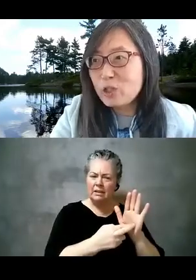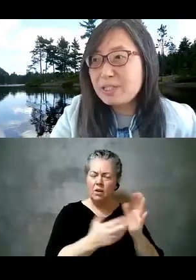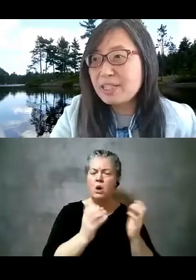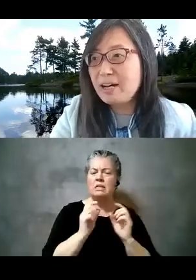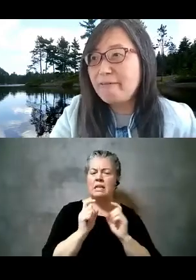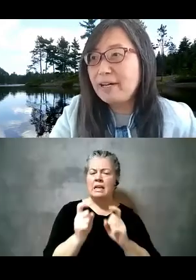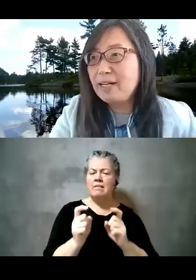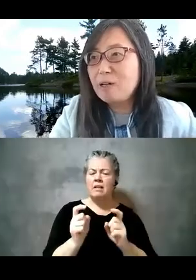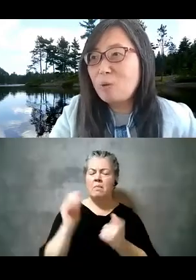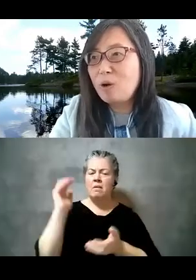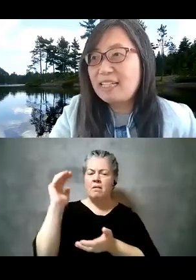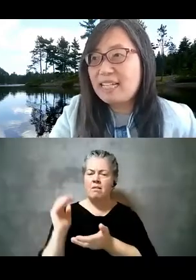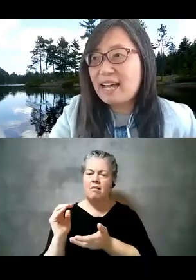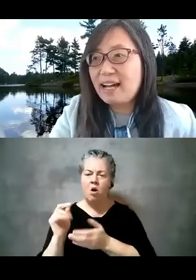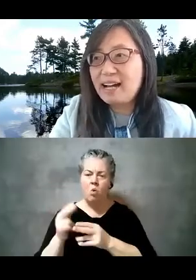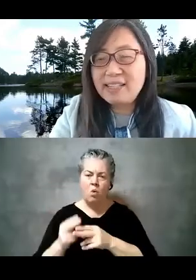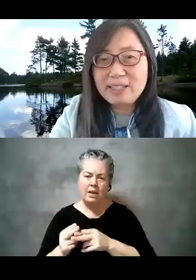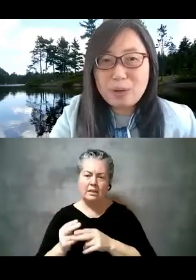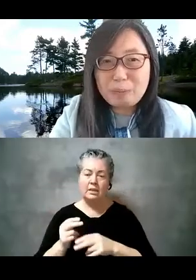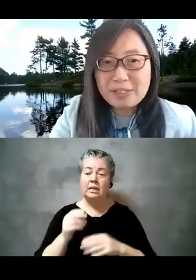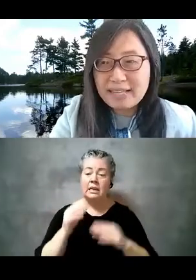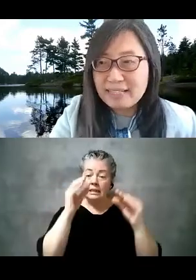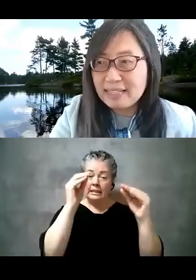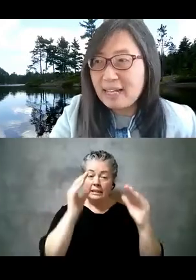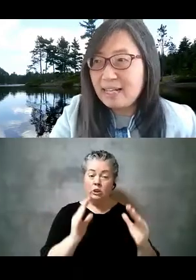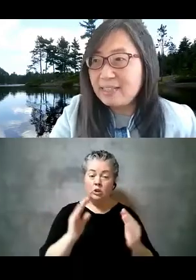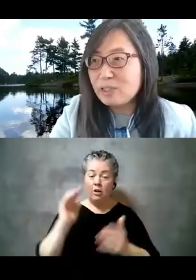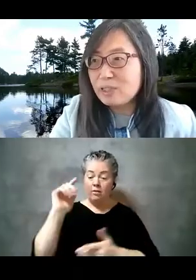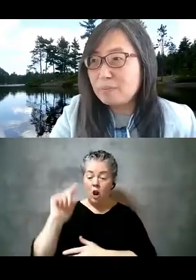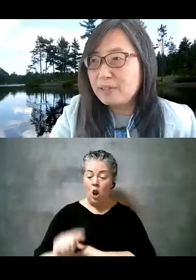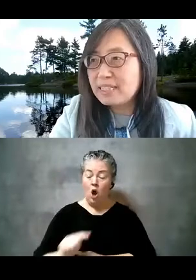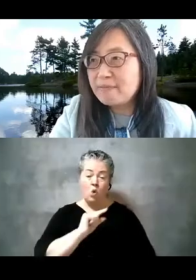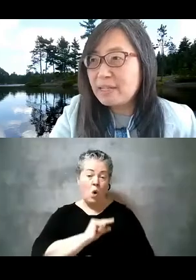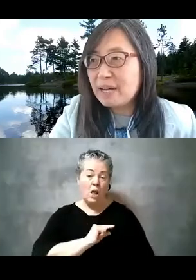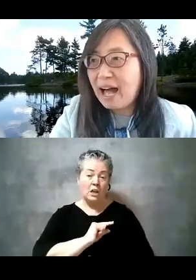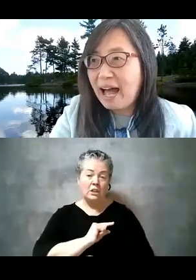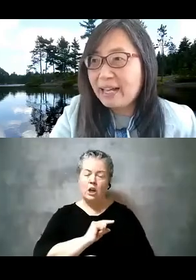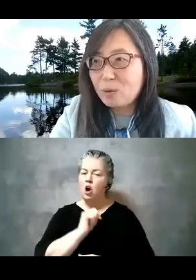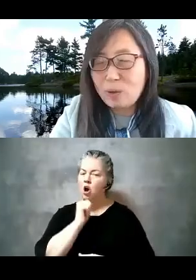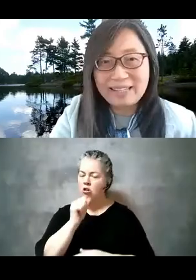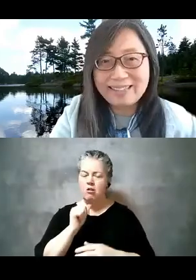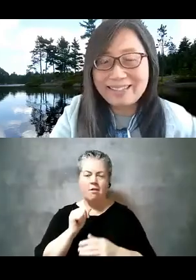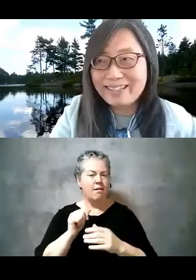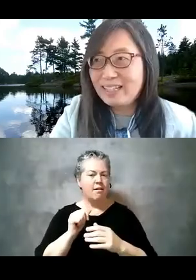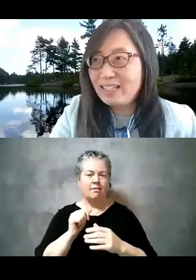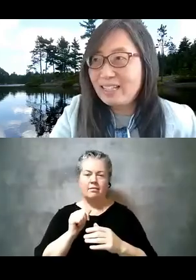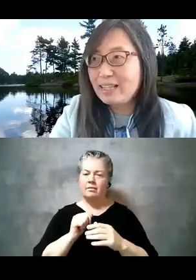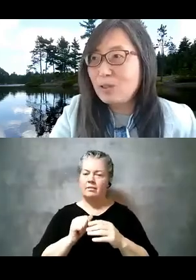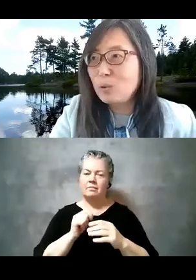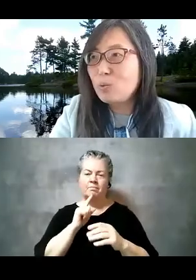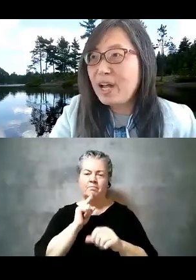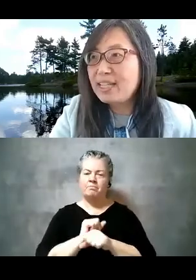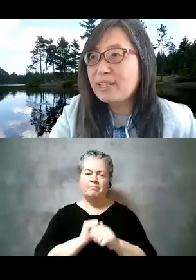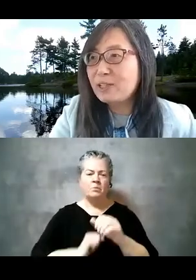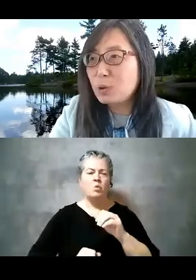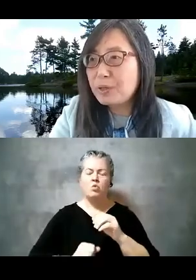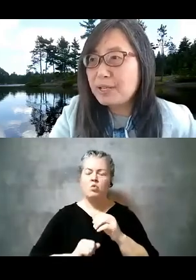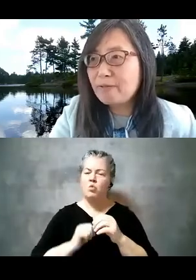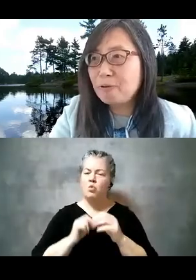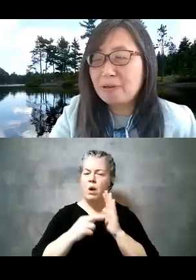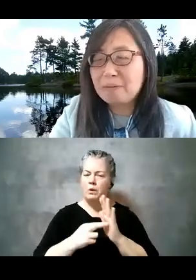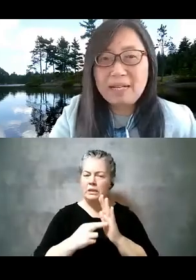right? Teachers of lower quality are underrepresented in this group. Let's give them a higher weight. And then through weighting, we